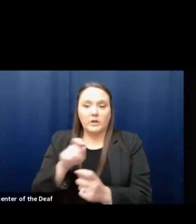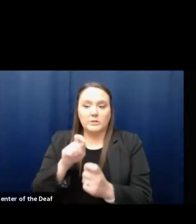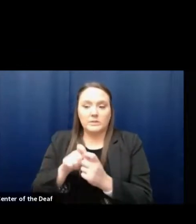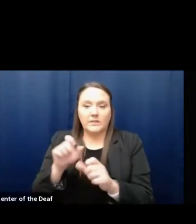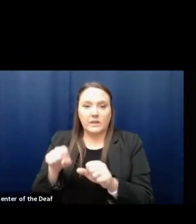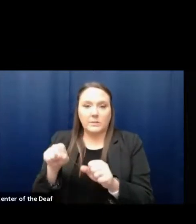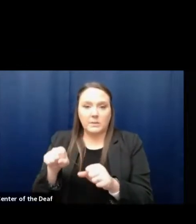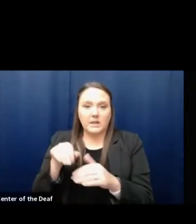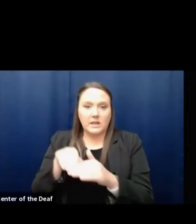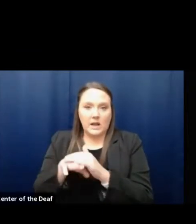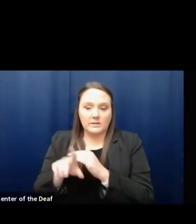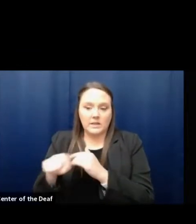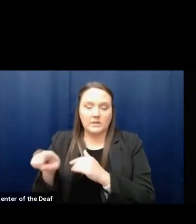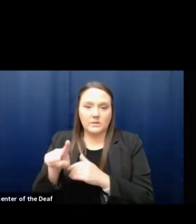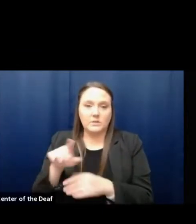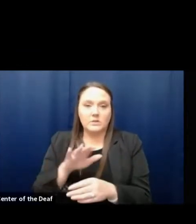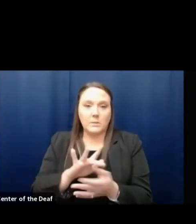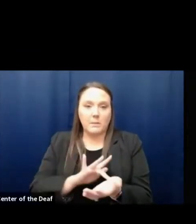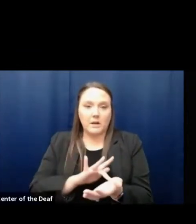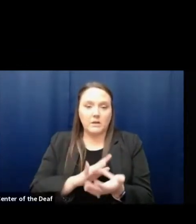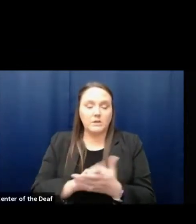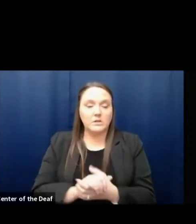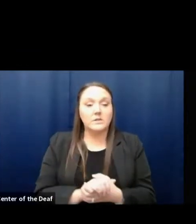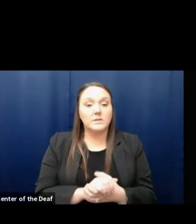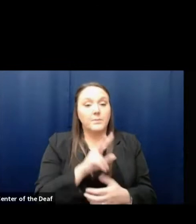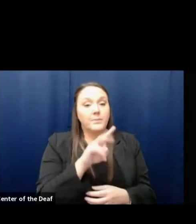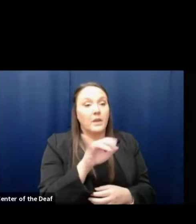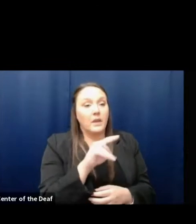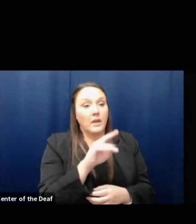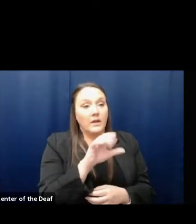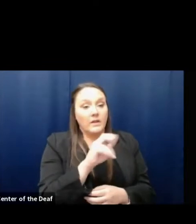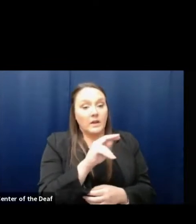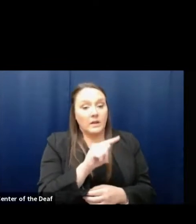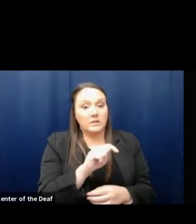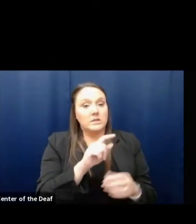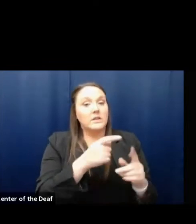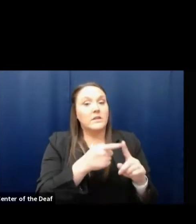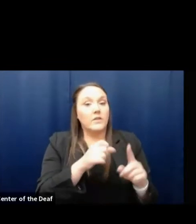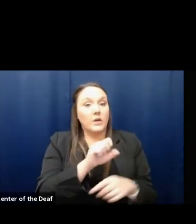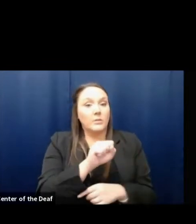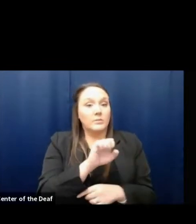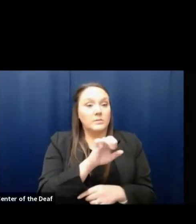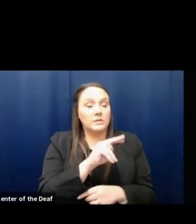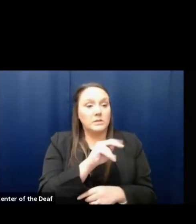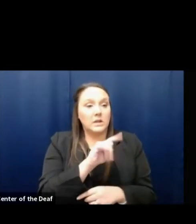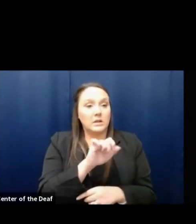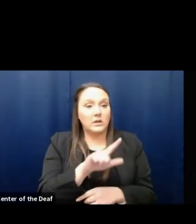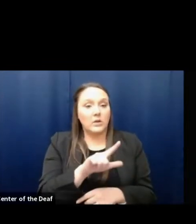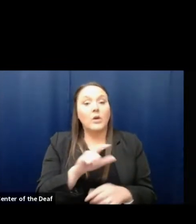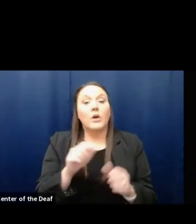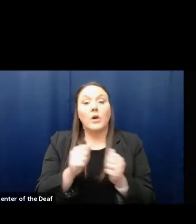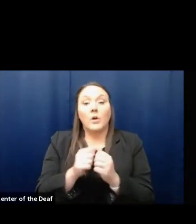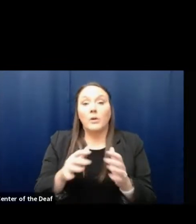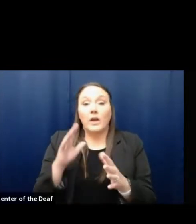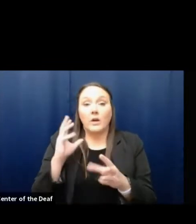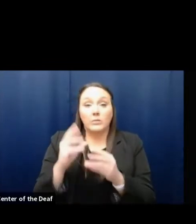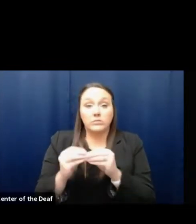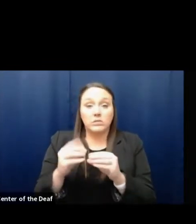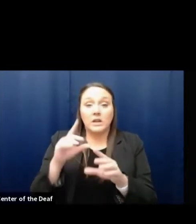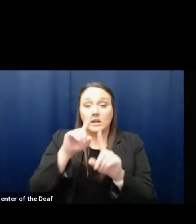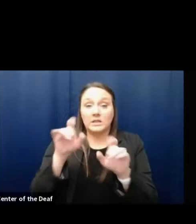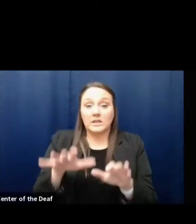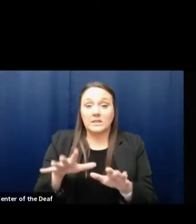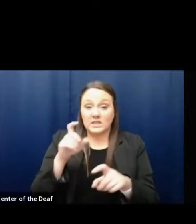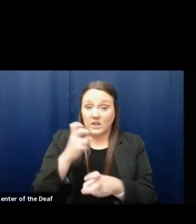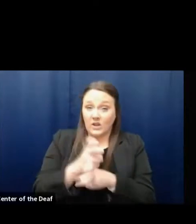to access those medications. From Vincent with the Sentinel, without comprehensive testing, is it possible to control a pandemic? It's